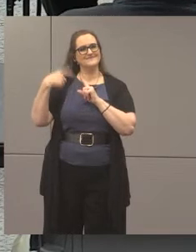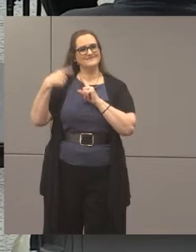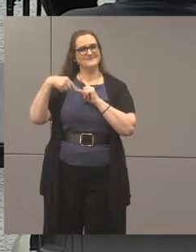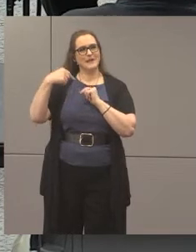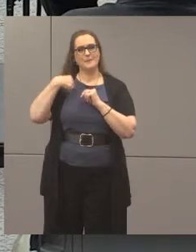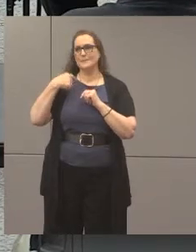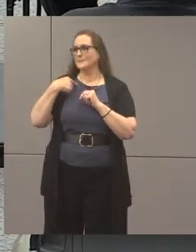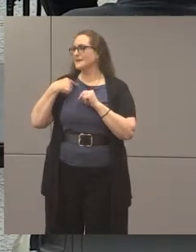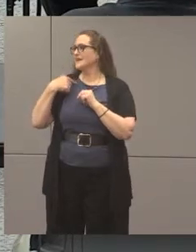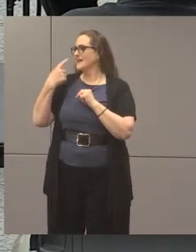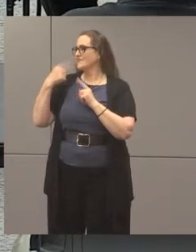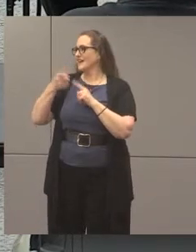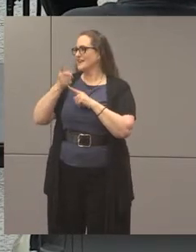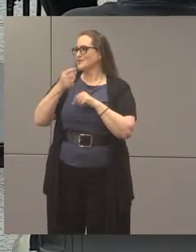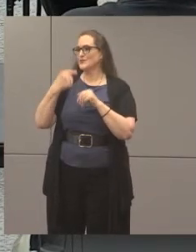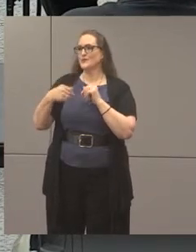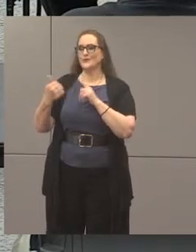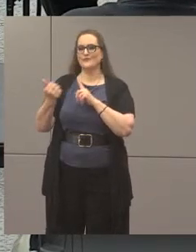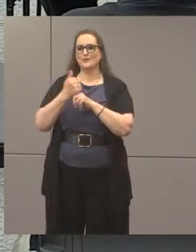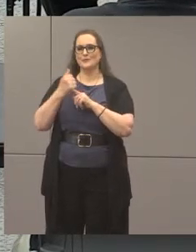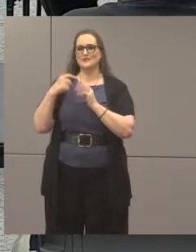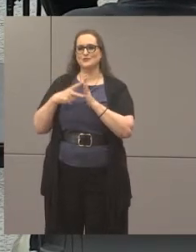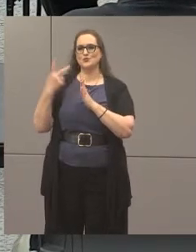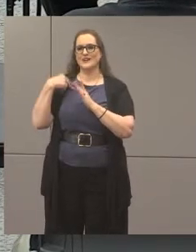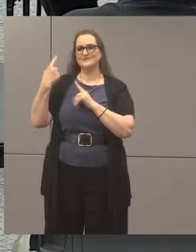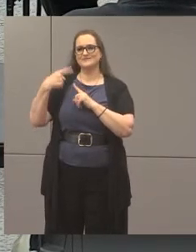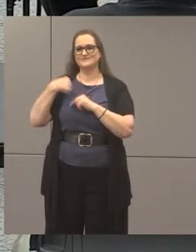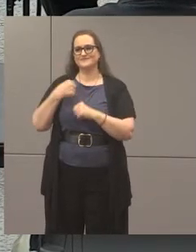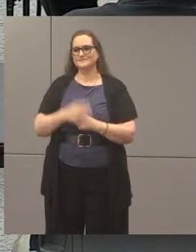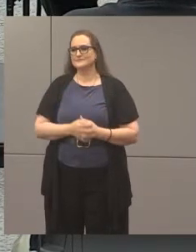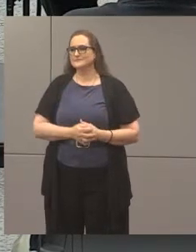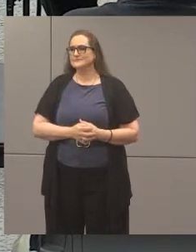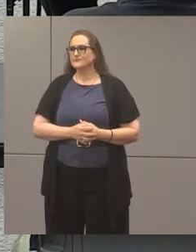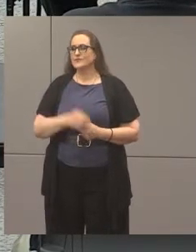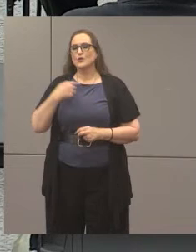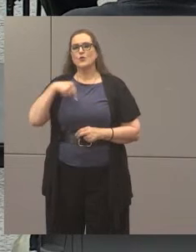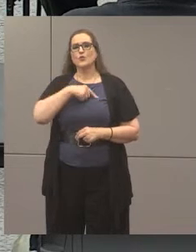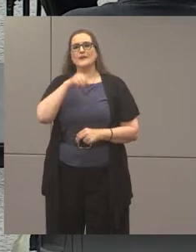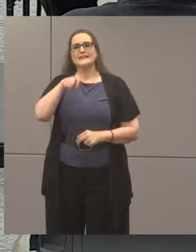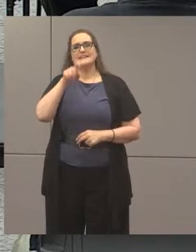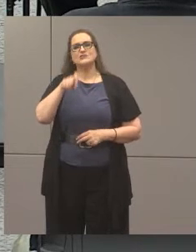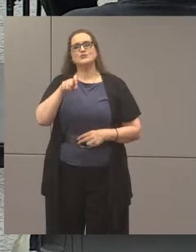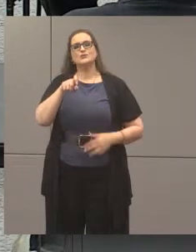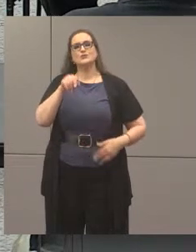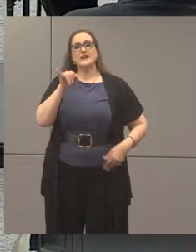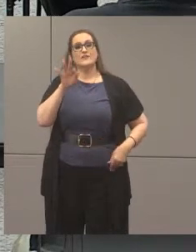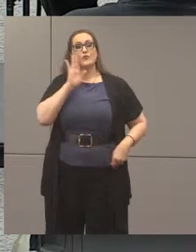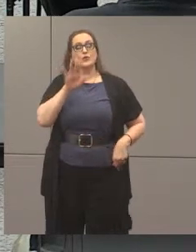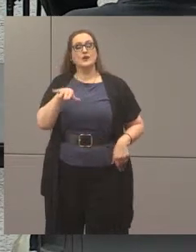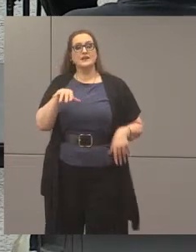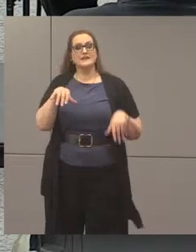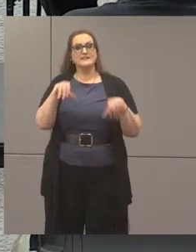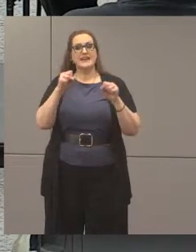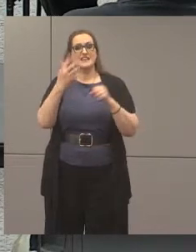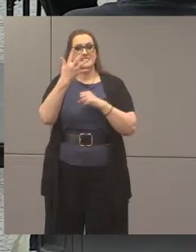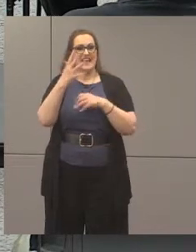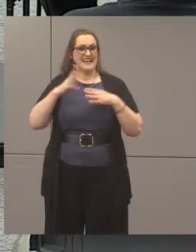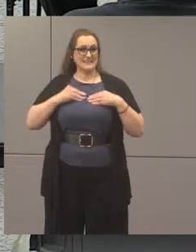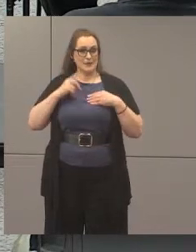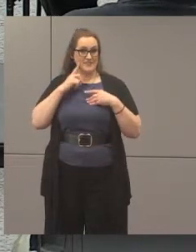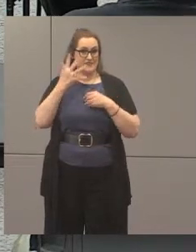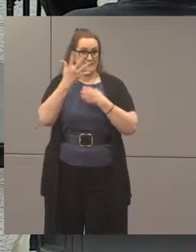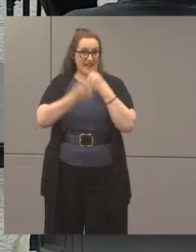me. And we need to, if we're going to take the 5-year